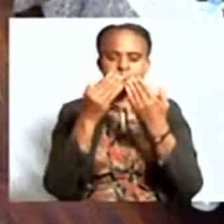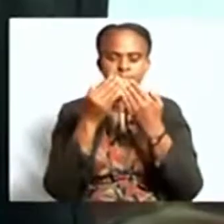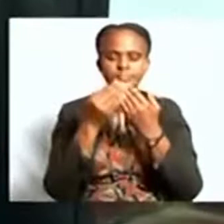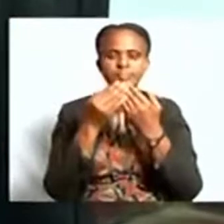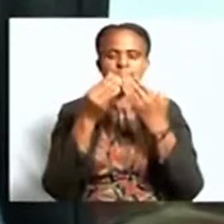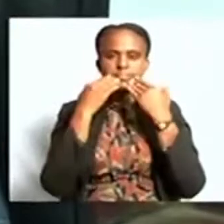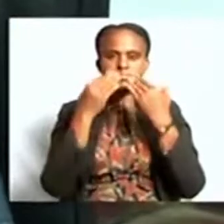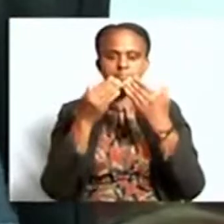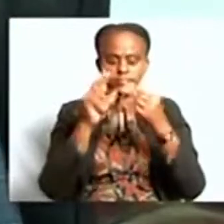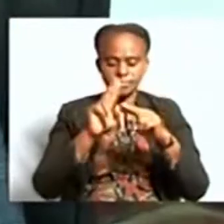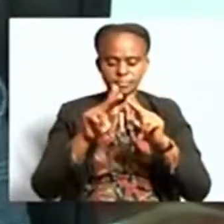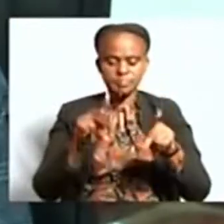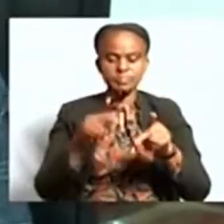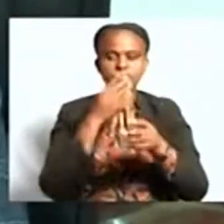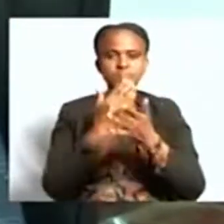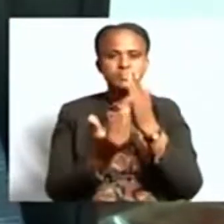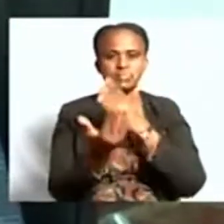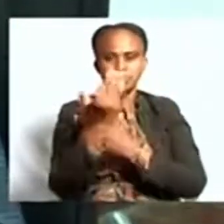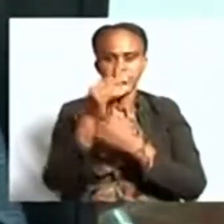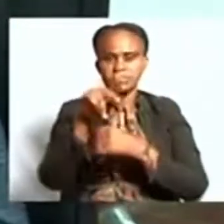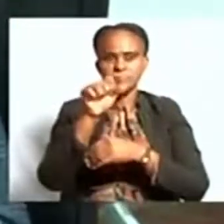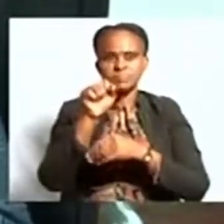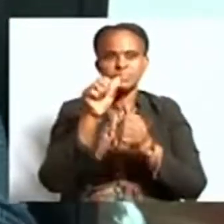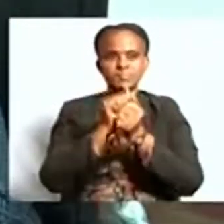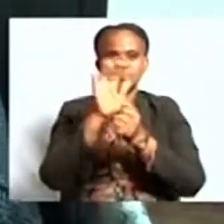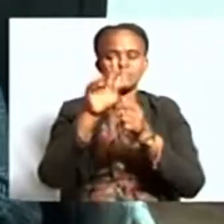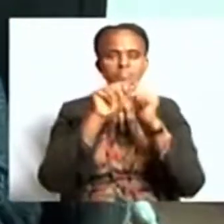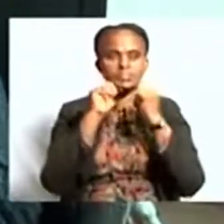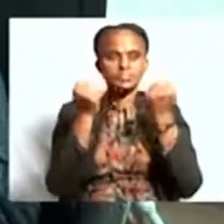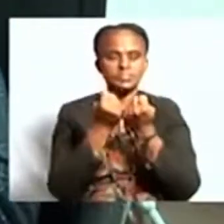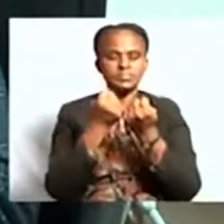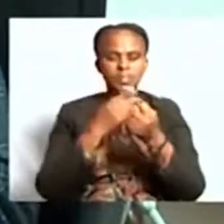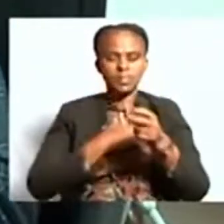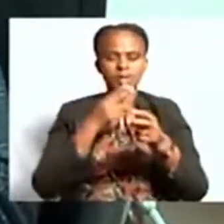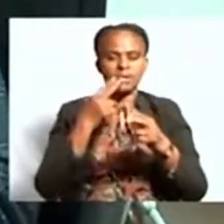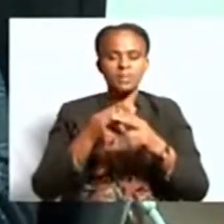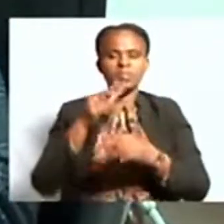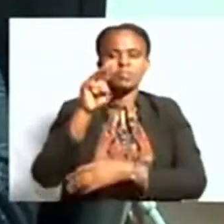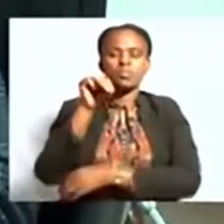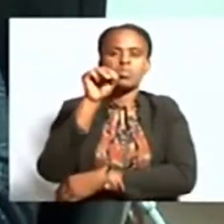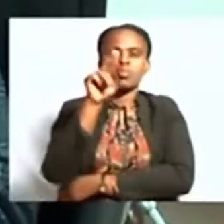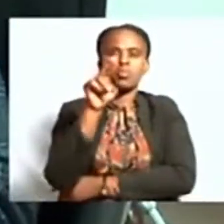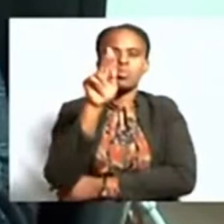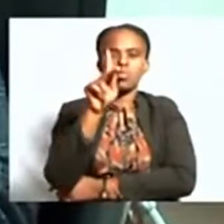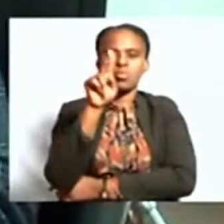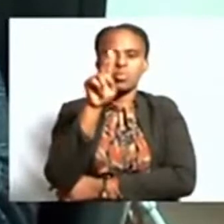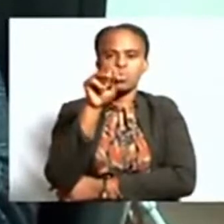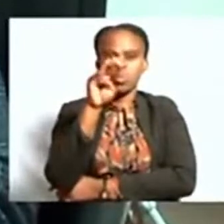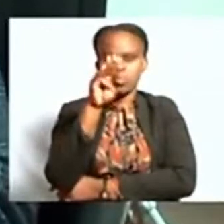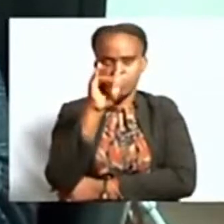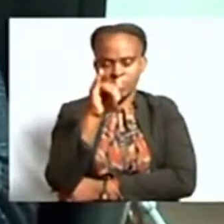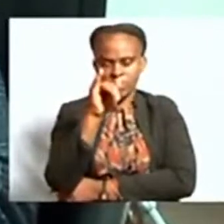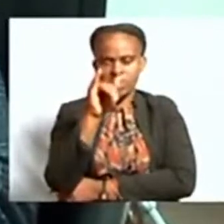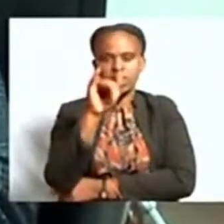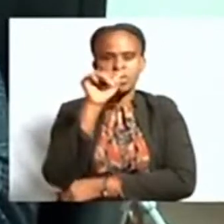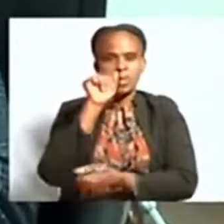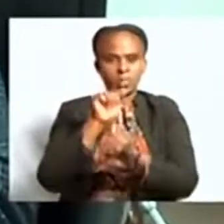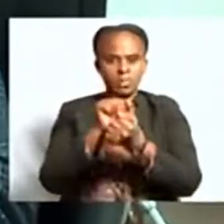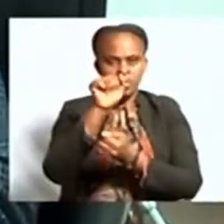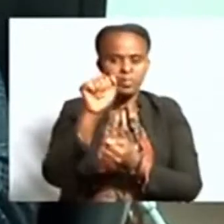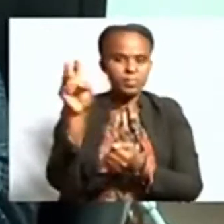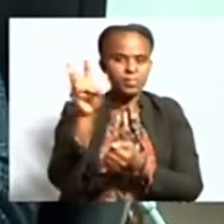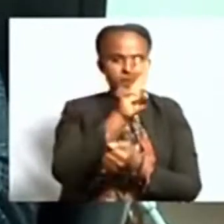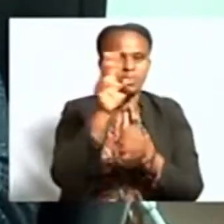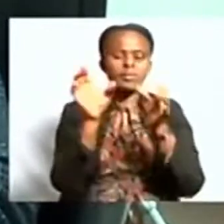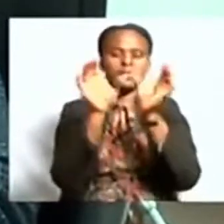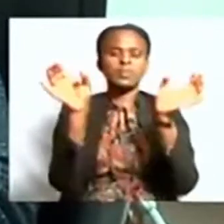Thank you, Chair. Good morning, PS and your team. My name is Nicholas Mukumbi, a member of Parliament for Sorwezi West constituency